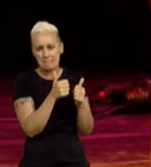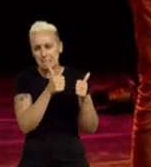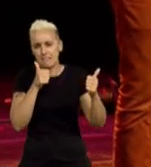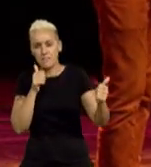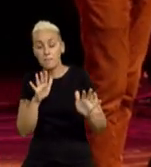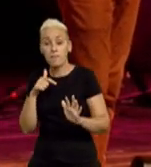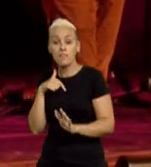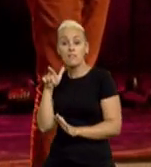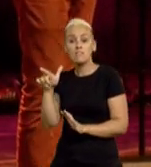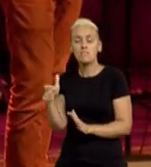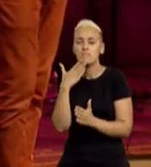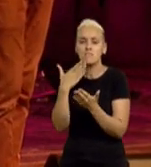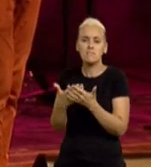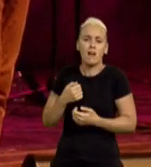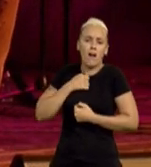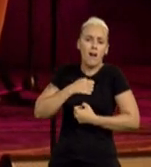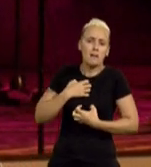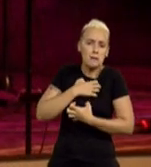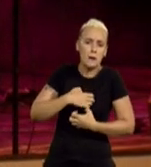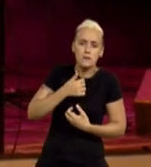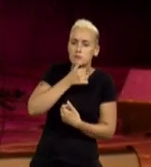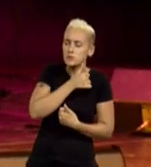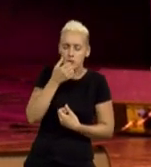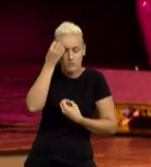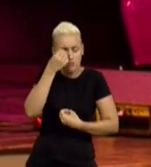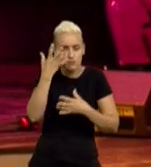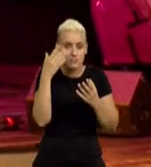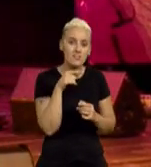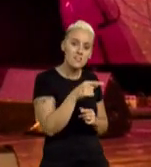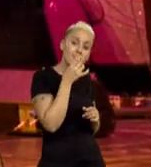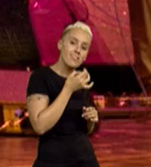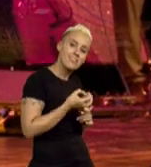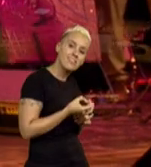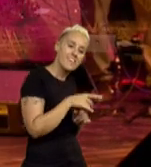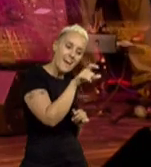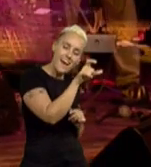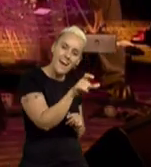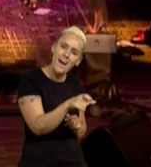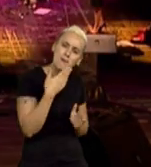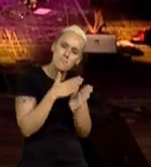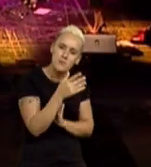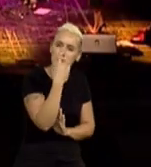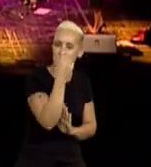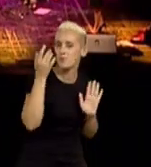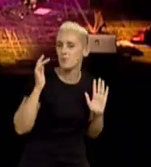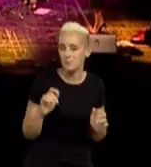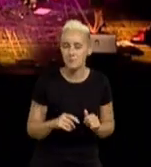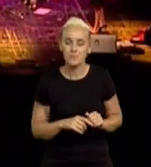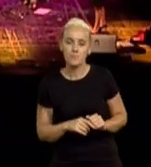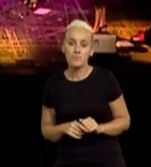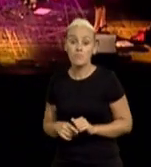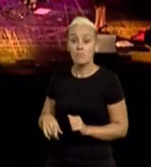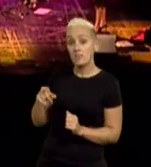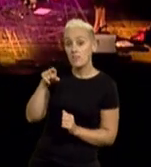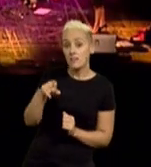parades. Put your sorrow down in the toilet of dreams, gaze out through the green of the shade.